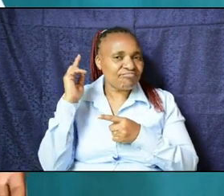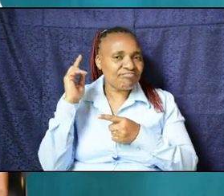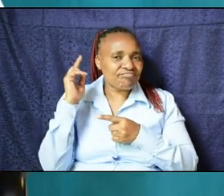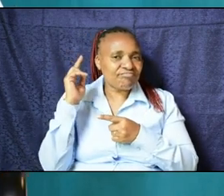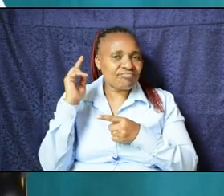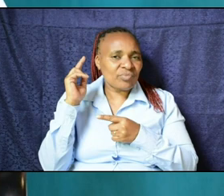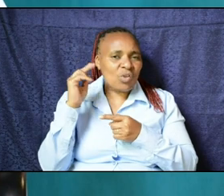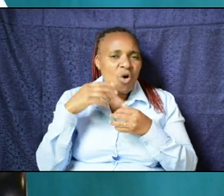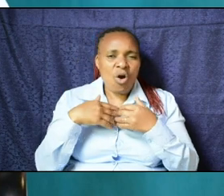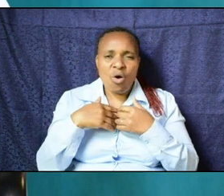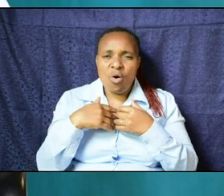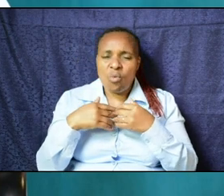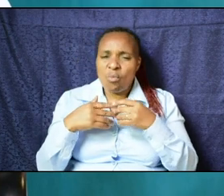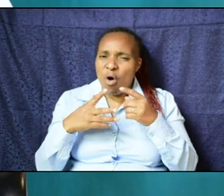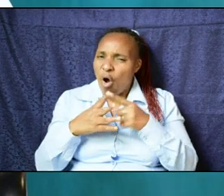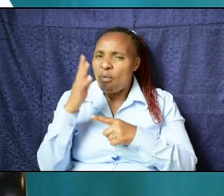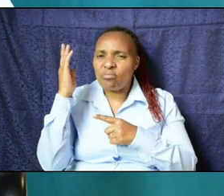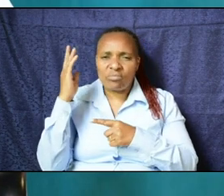you cut him off.